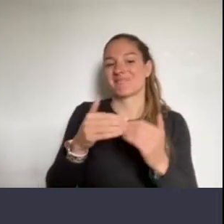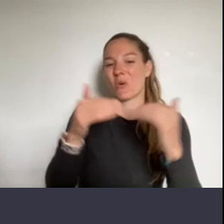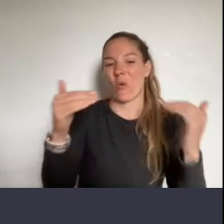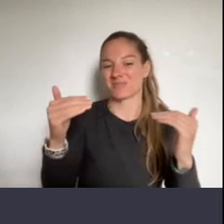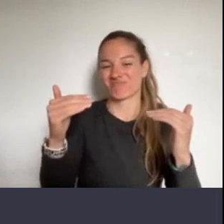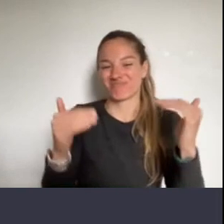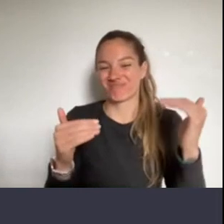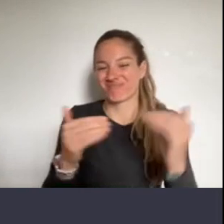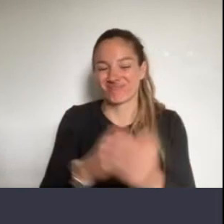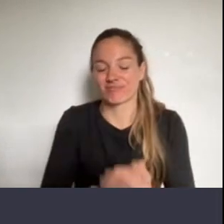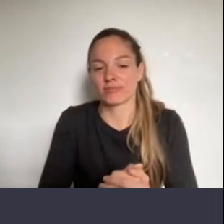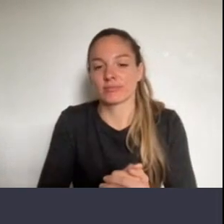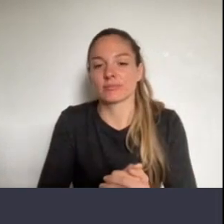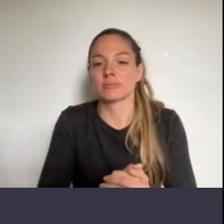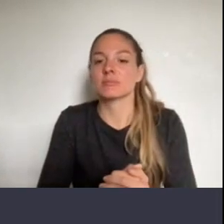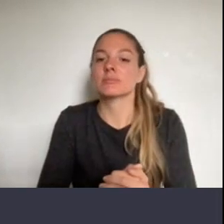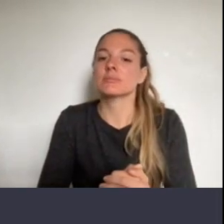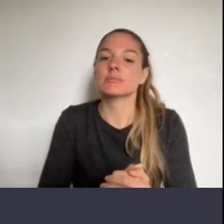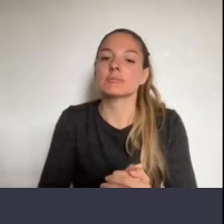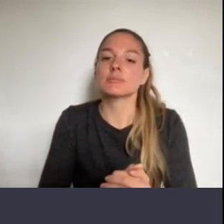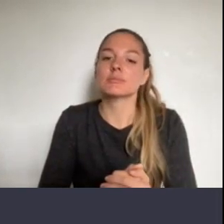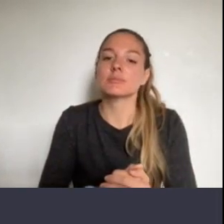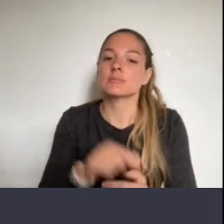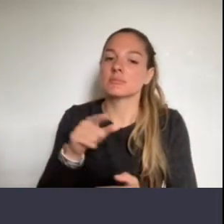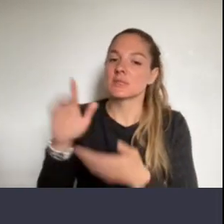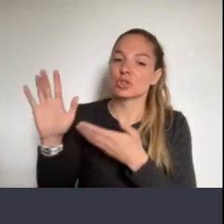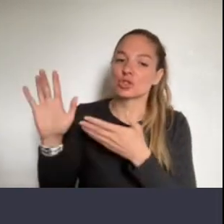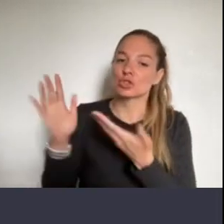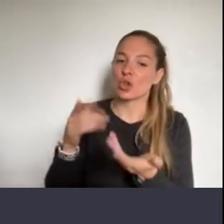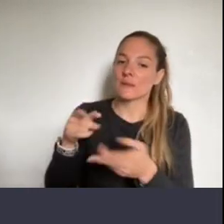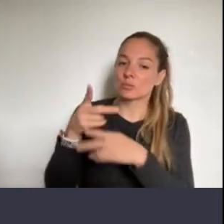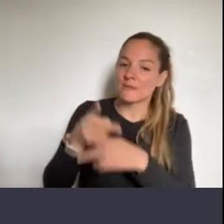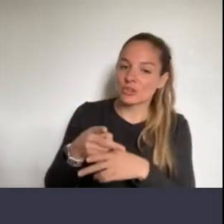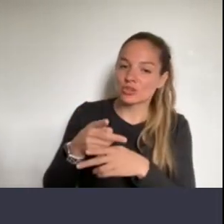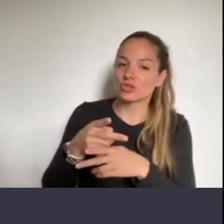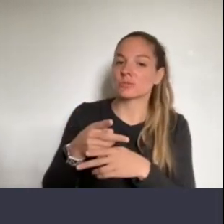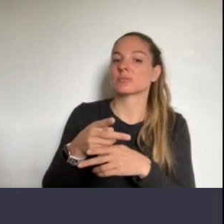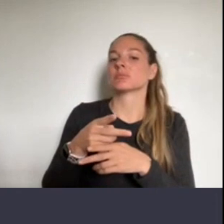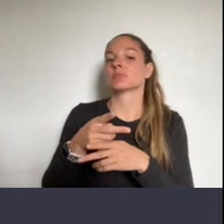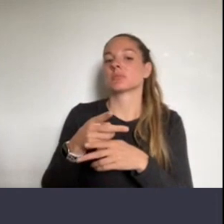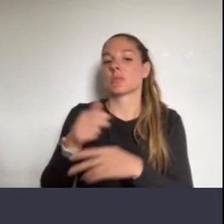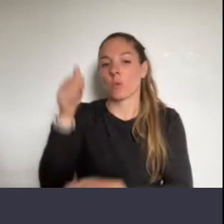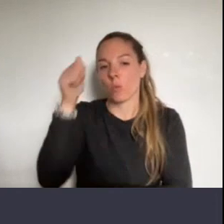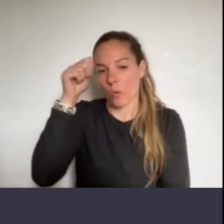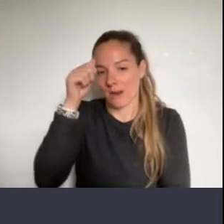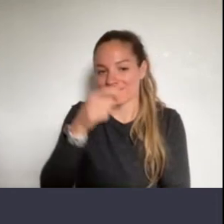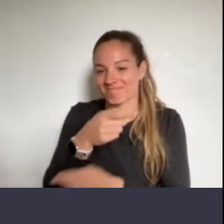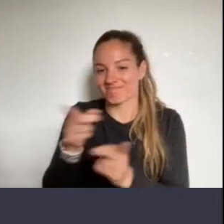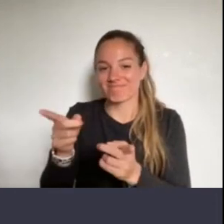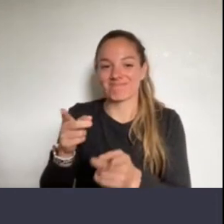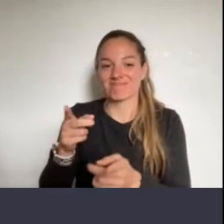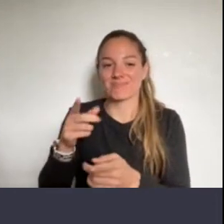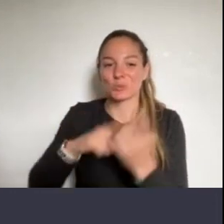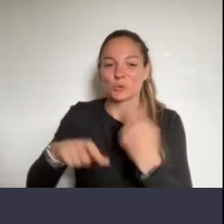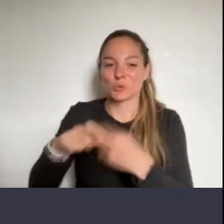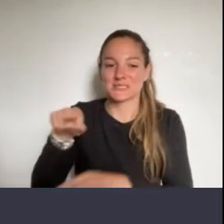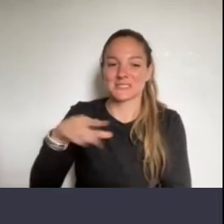also looking at service provision and awareness of the needs of the community as well.